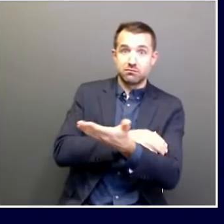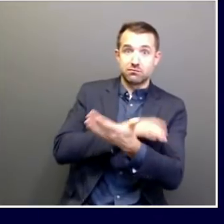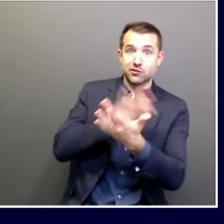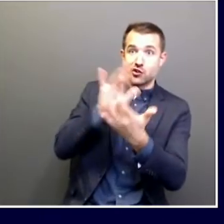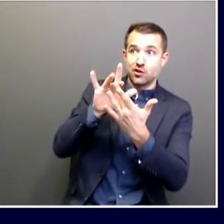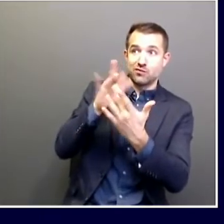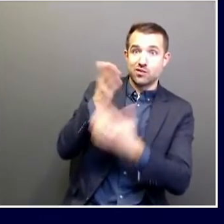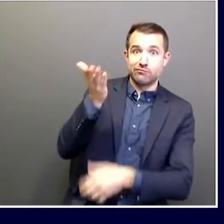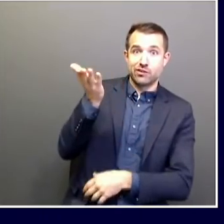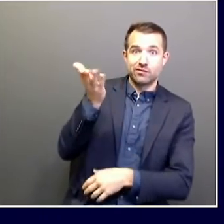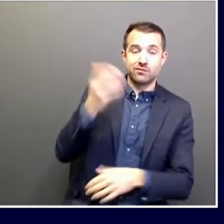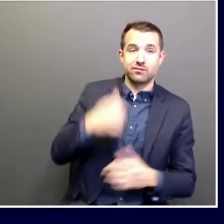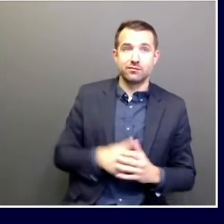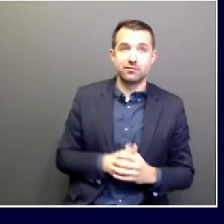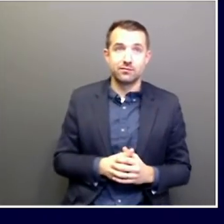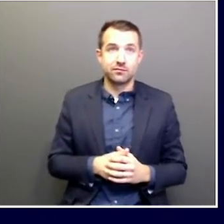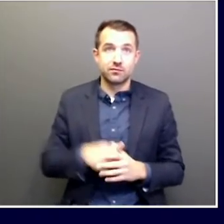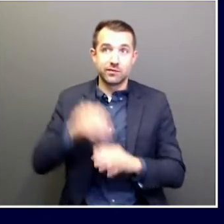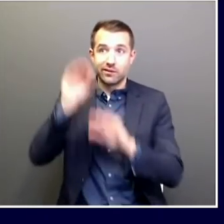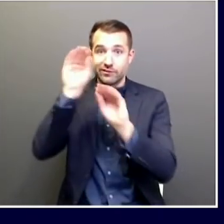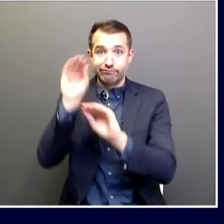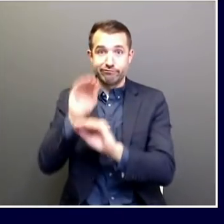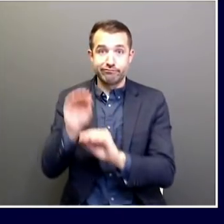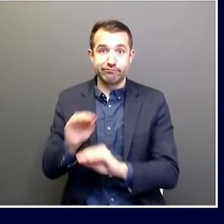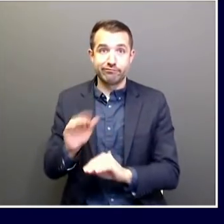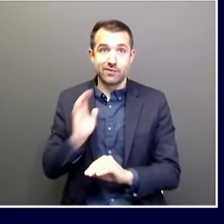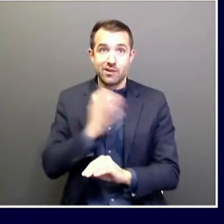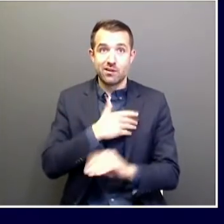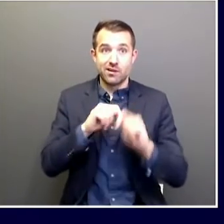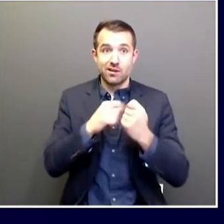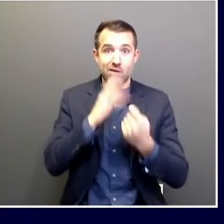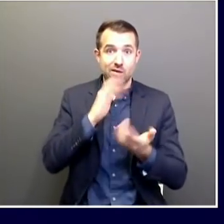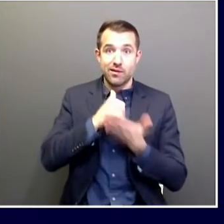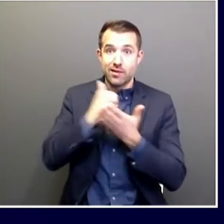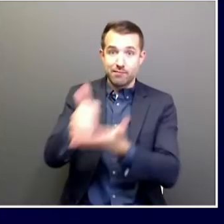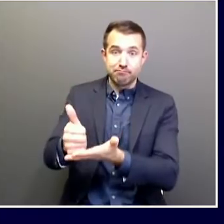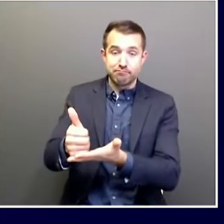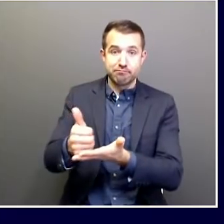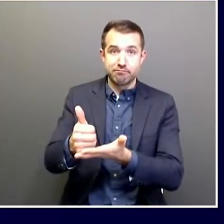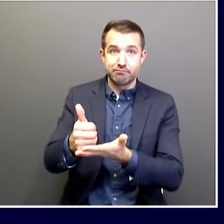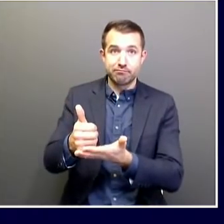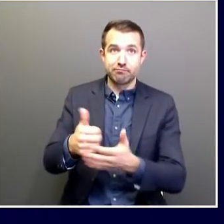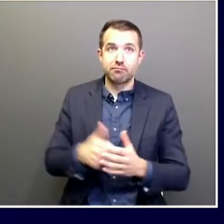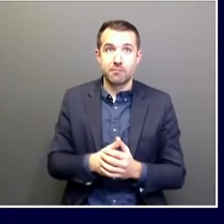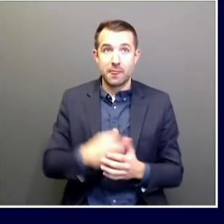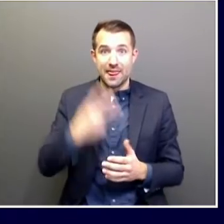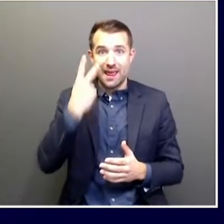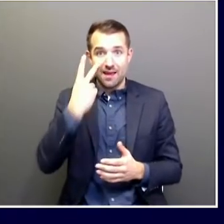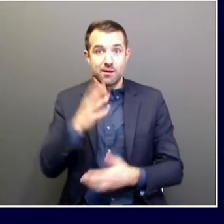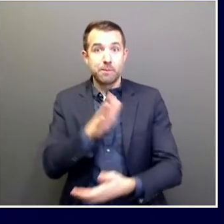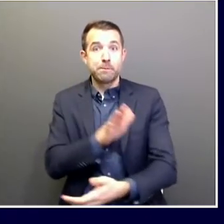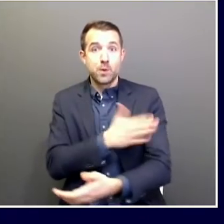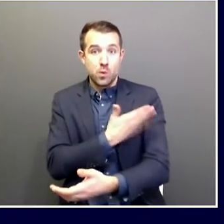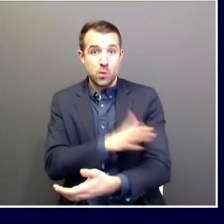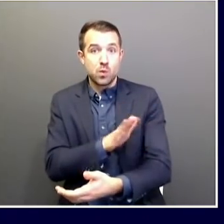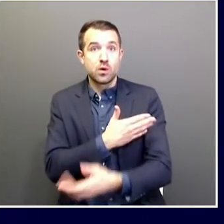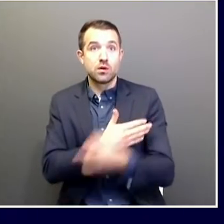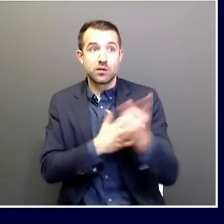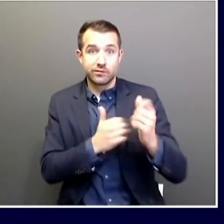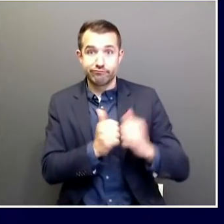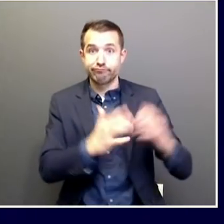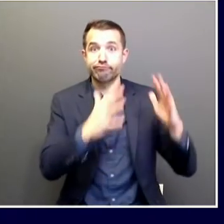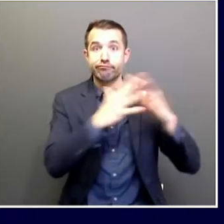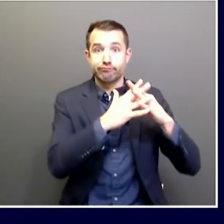a team of vaccinators to go on site and do those. And we've seen them occur at concerts and things of that nature over the recent